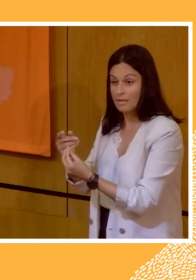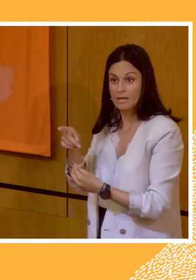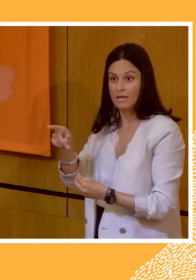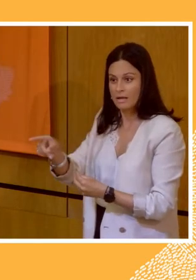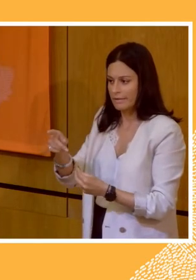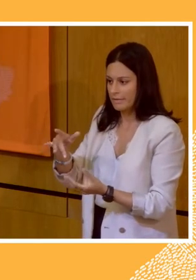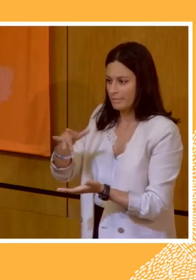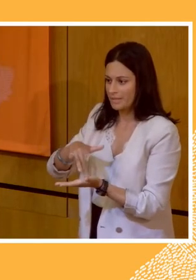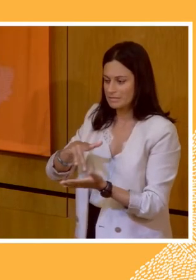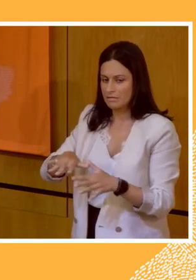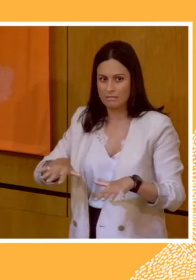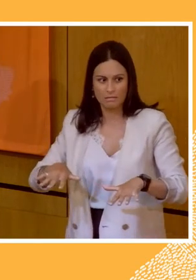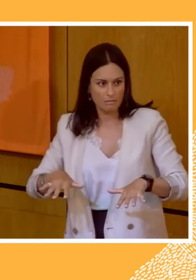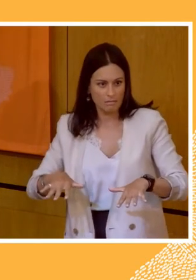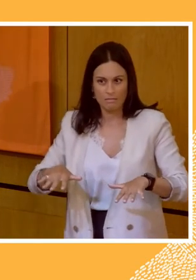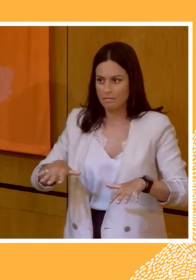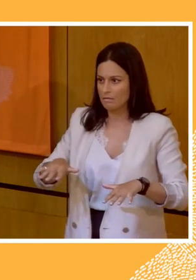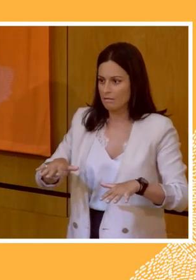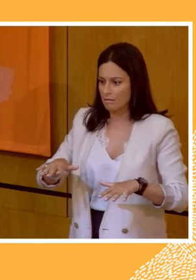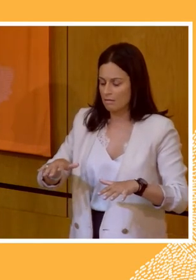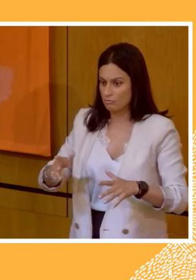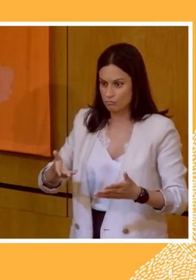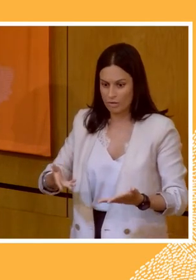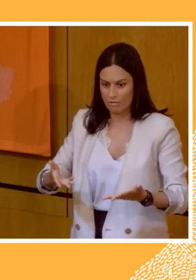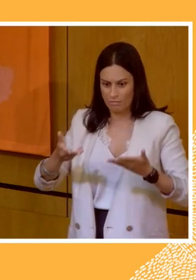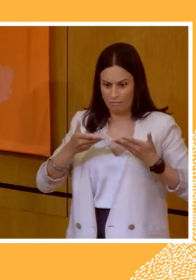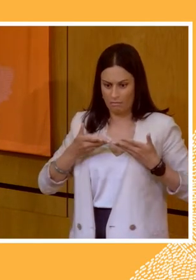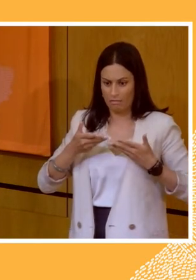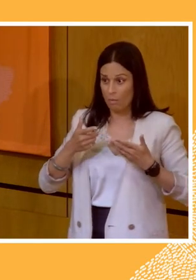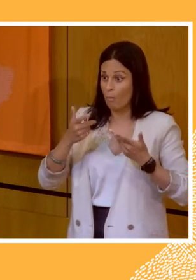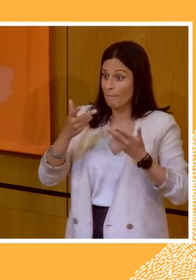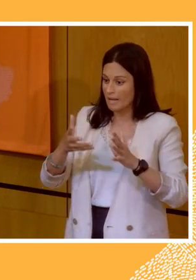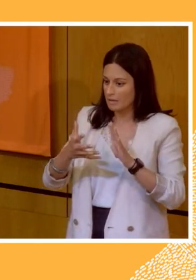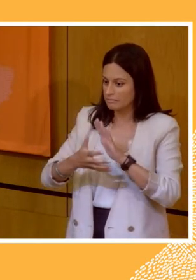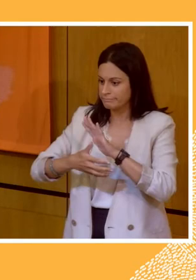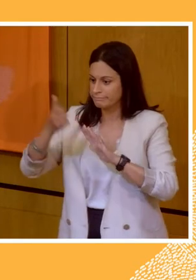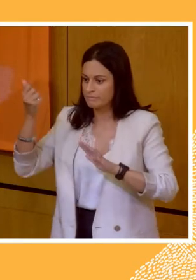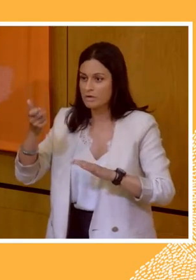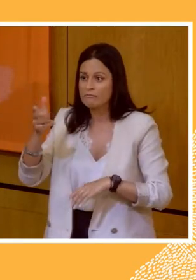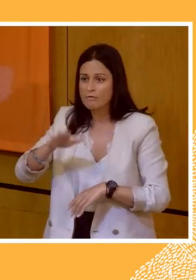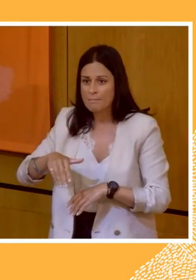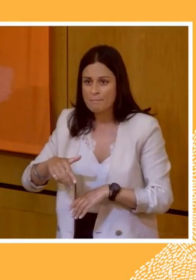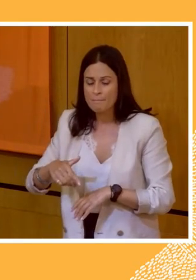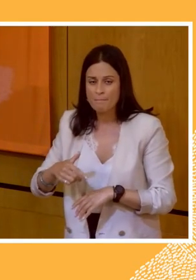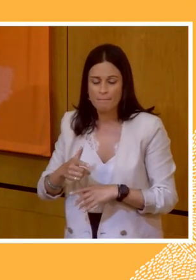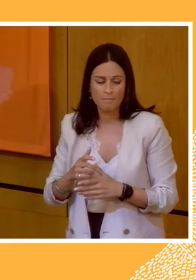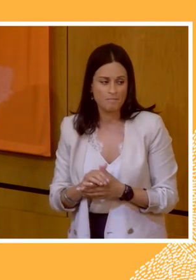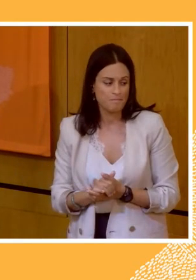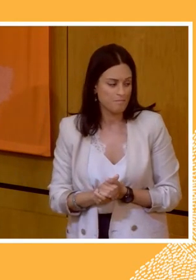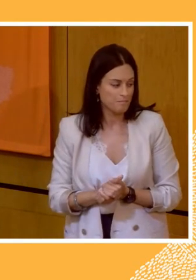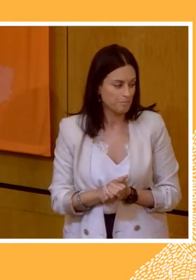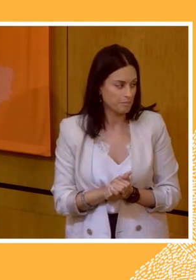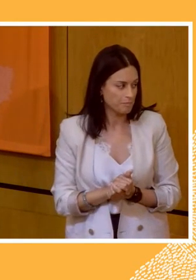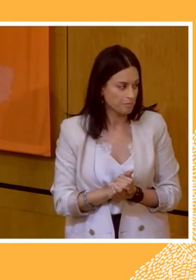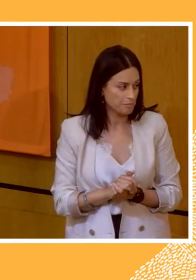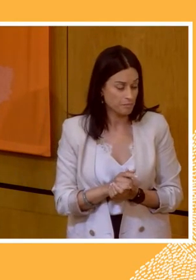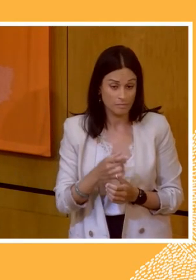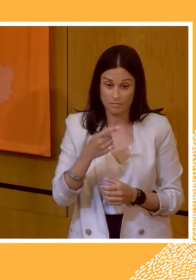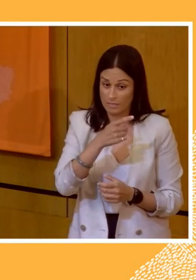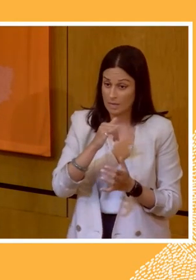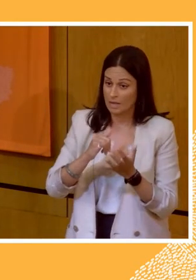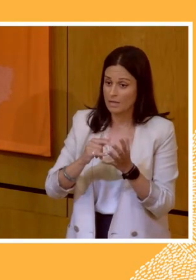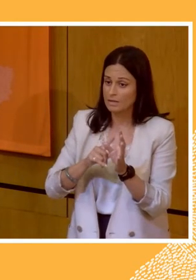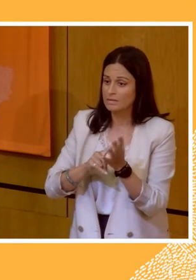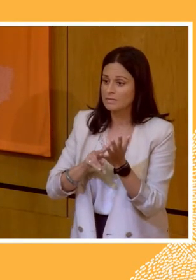middle, having this sound be even given or removed from them. So much so that, you know, with Sylvia's